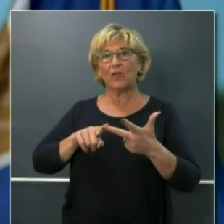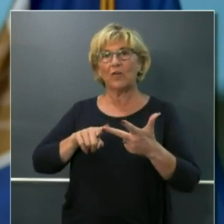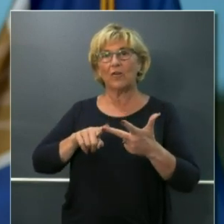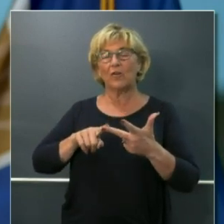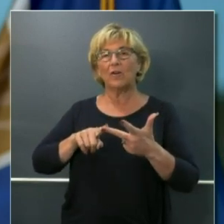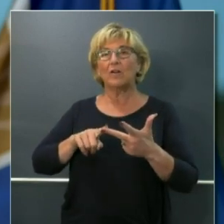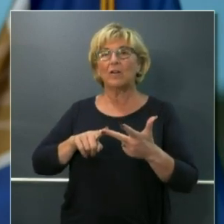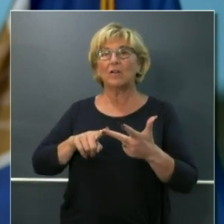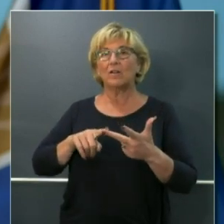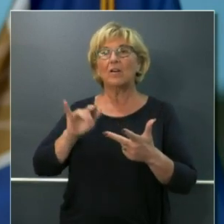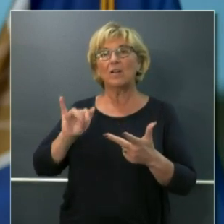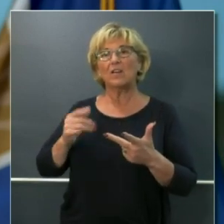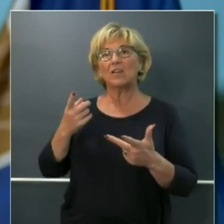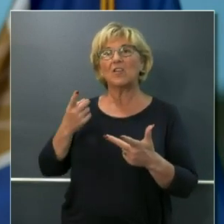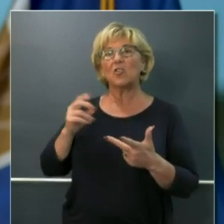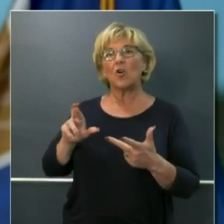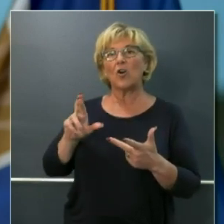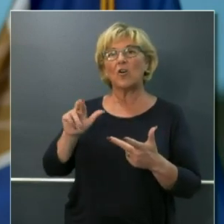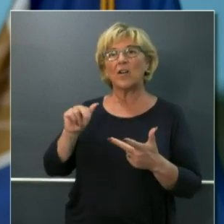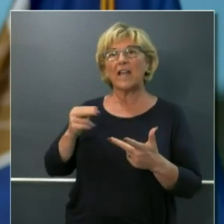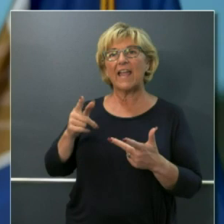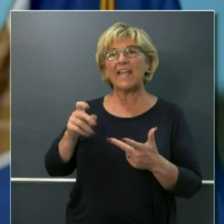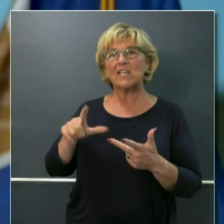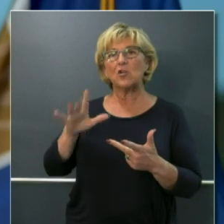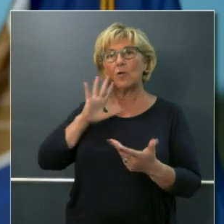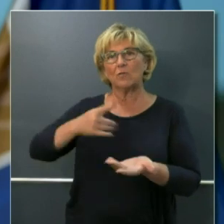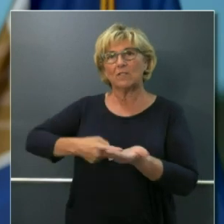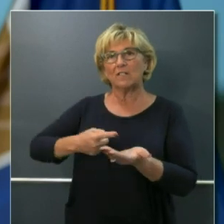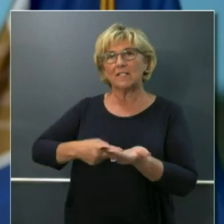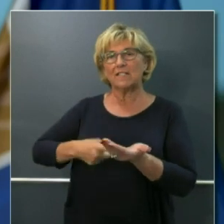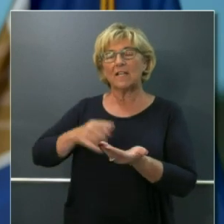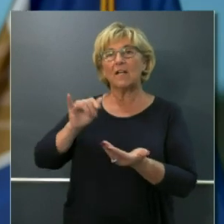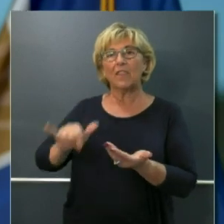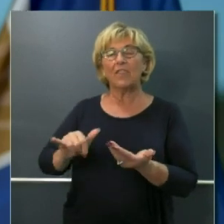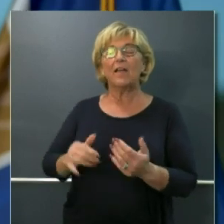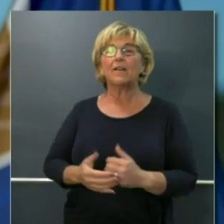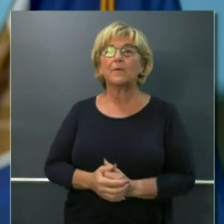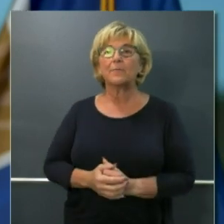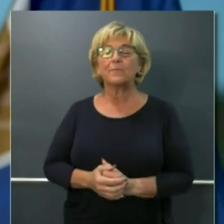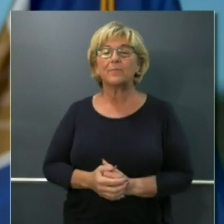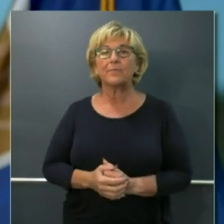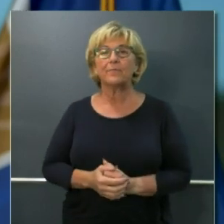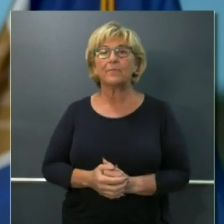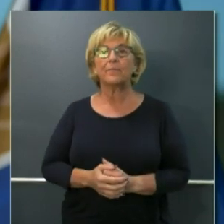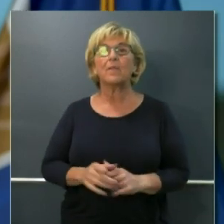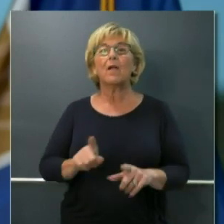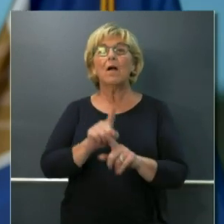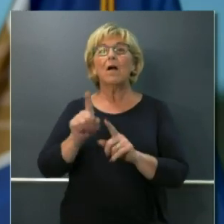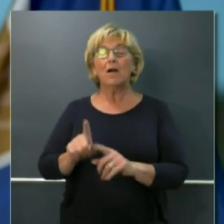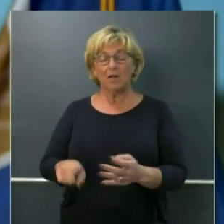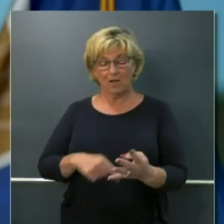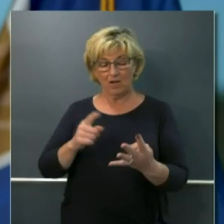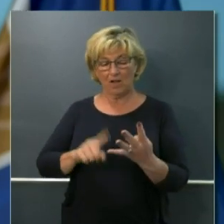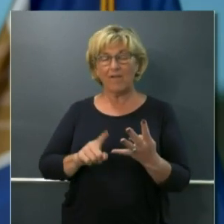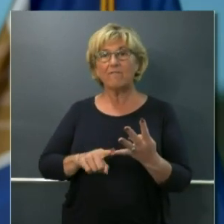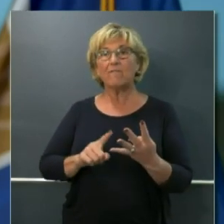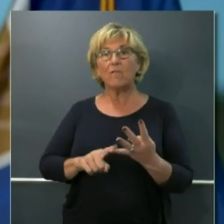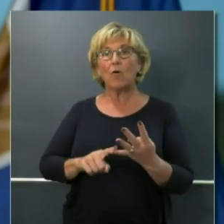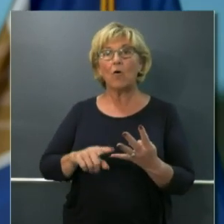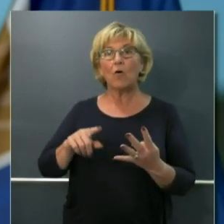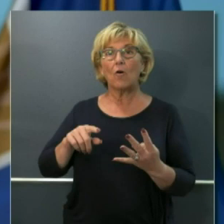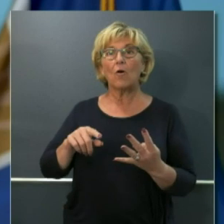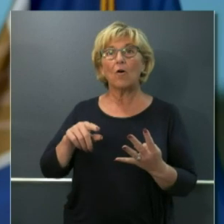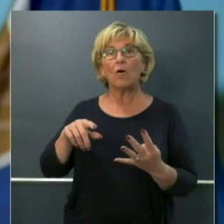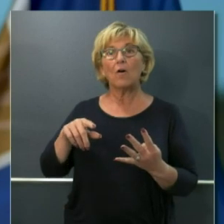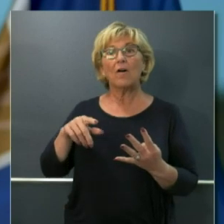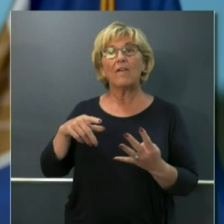Dr. Angel, again, will lay out some details on that. And then, of course, ultimately the fourth phase, which are these highest